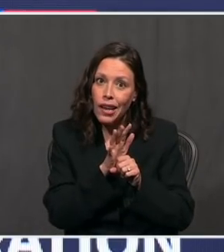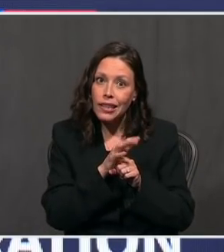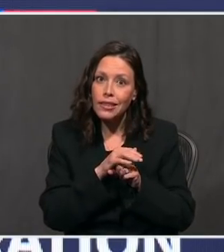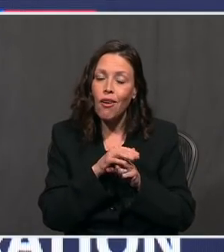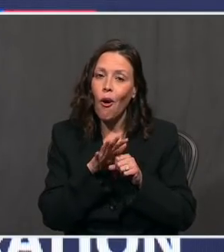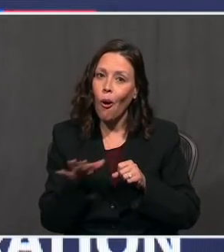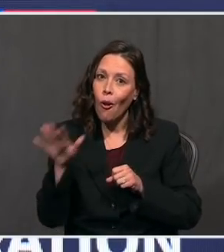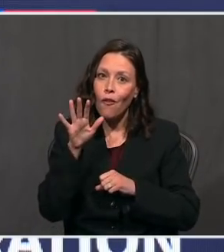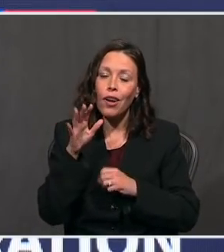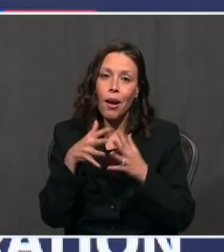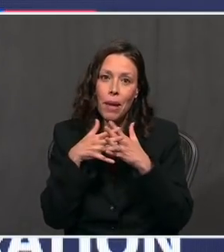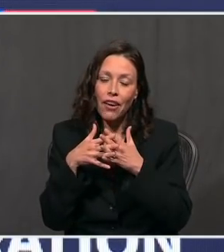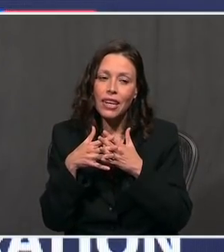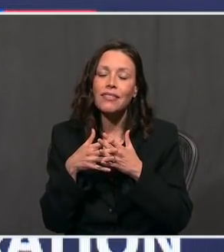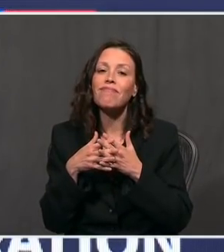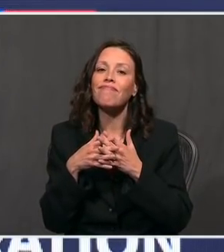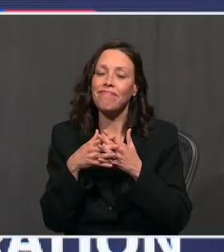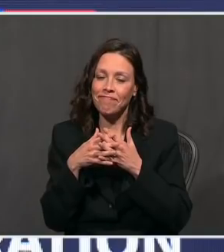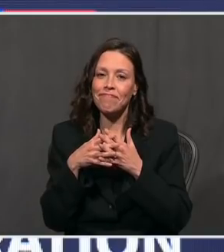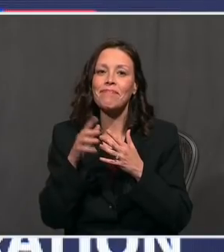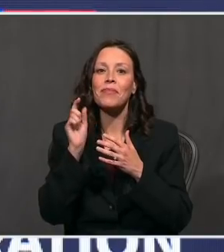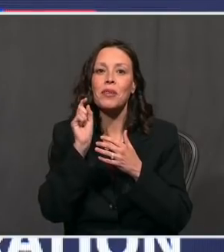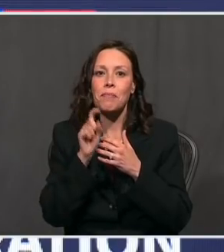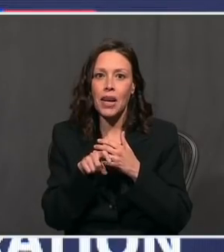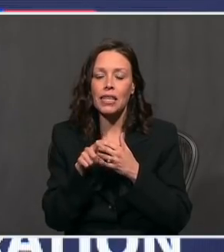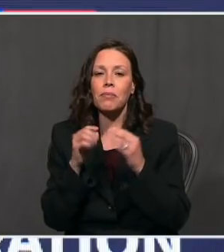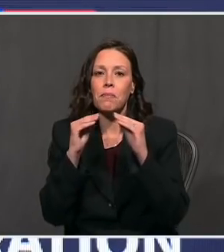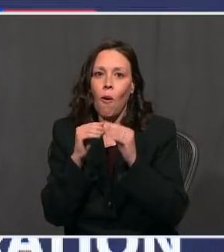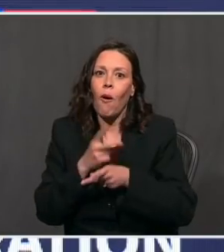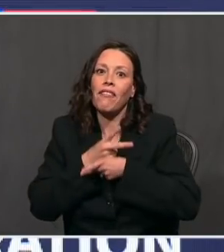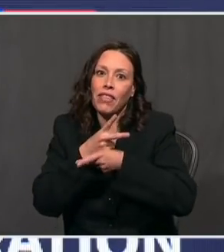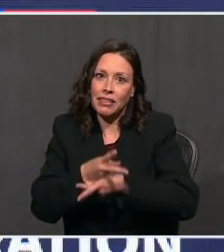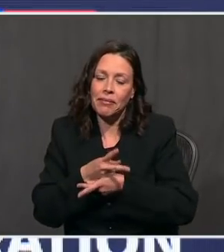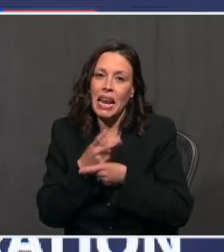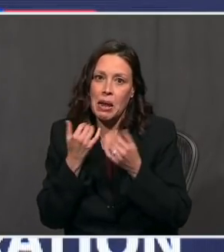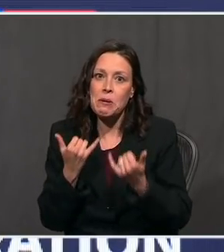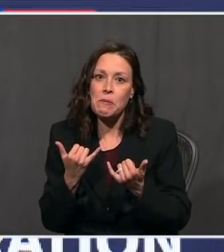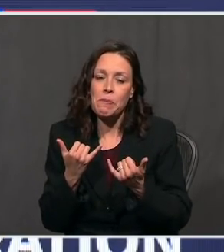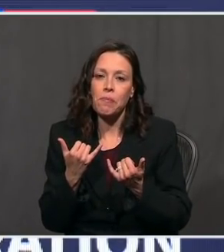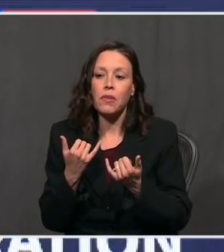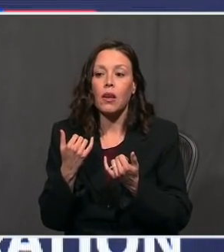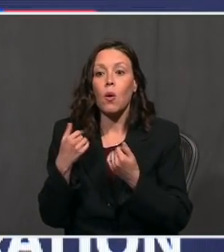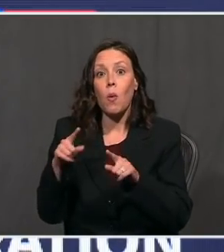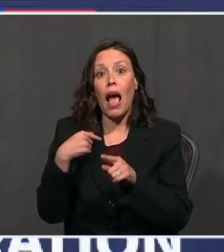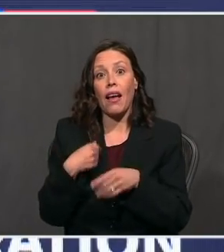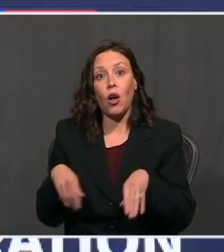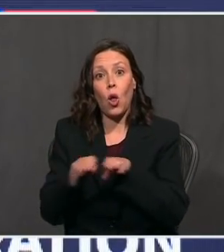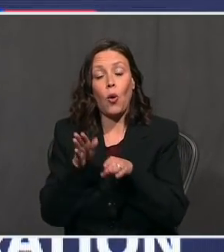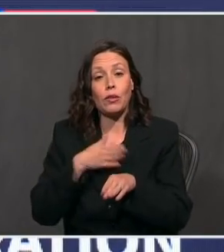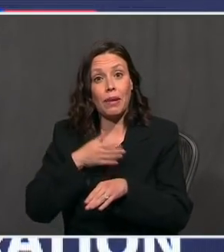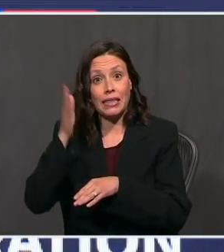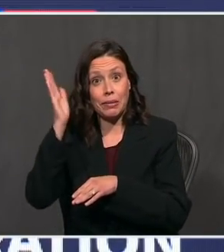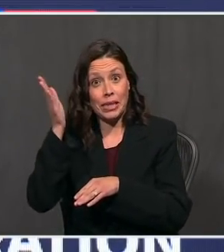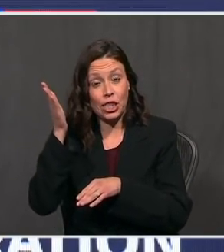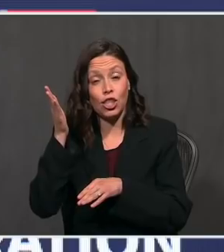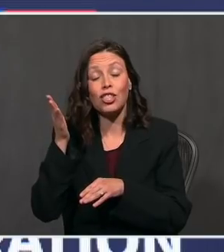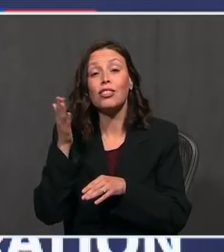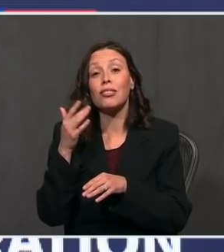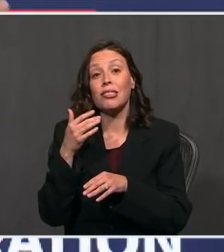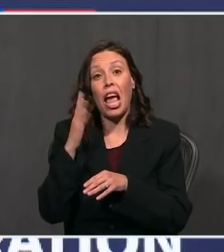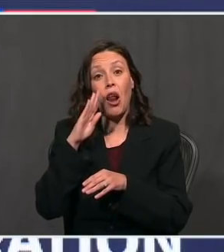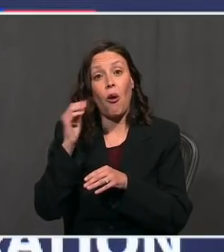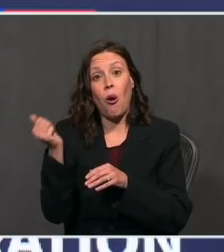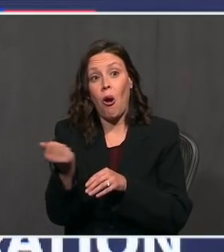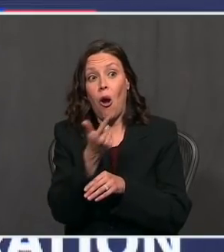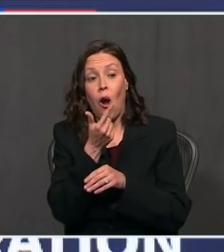America, it's also a time of renewed vigilance. And as we close today, what is, I know, for all of us